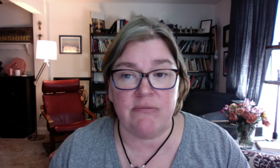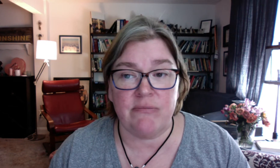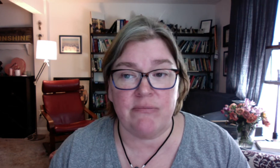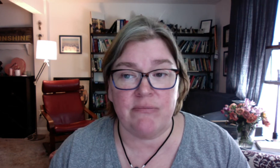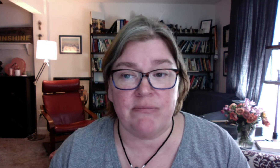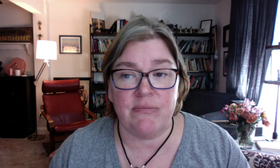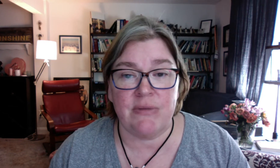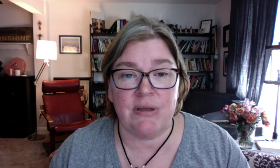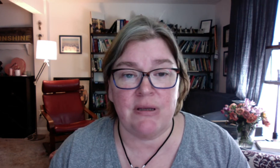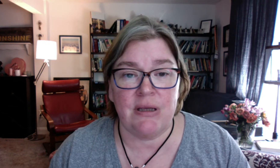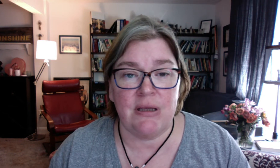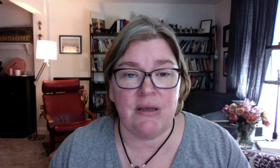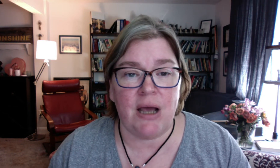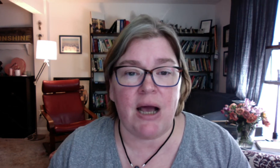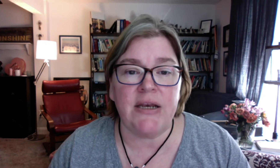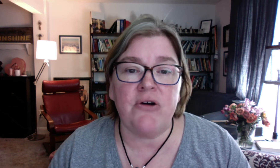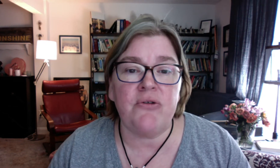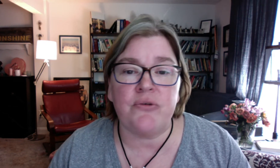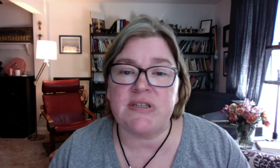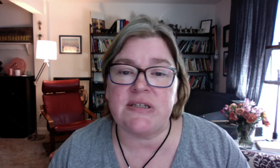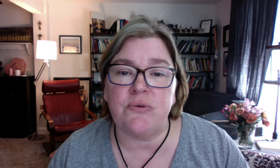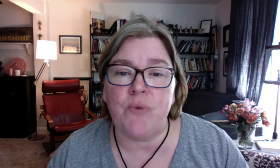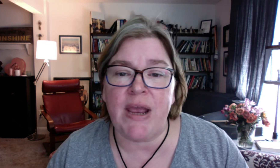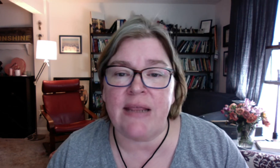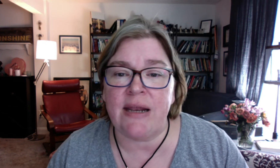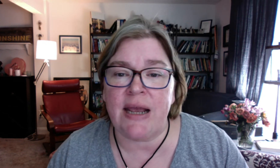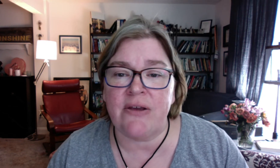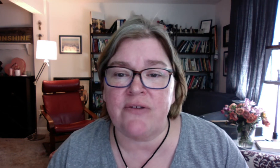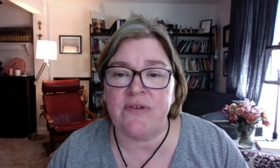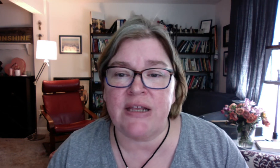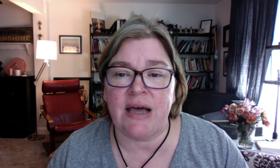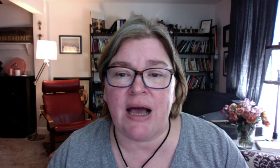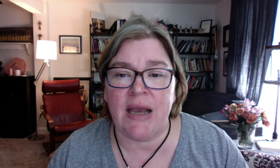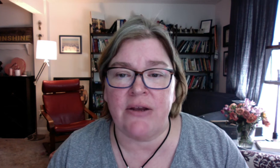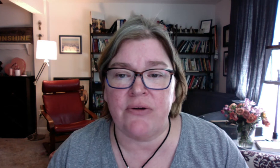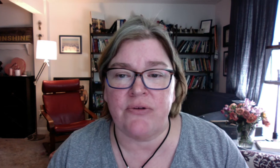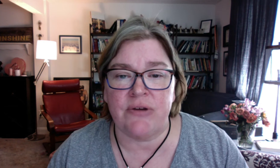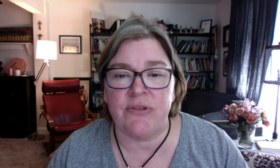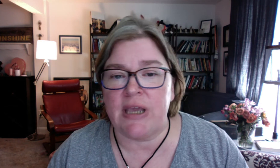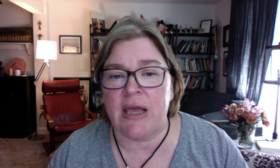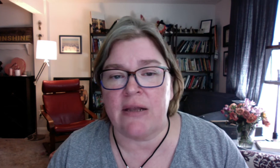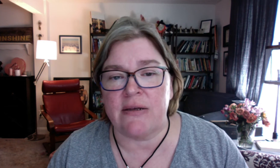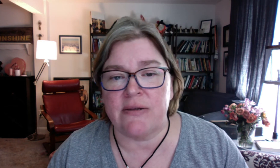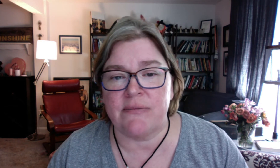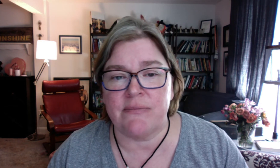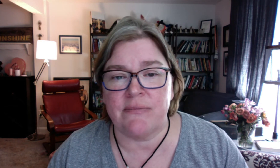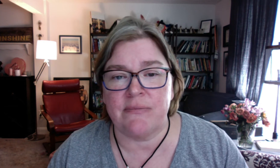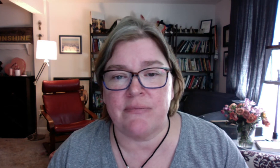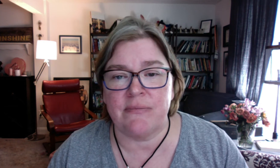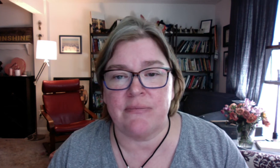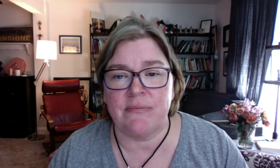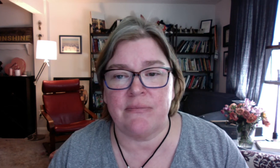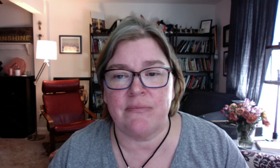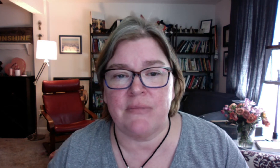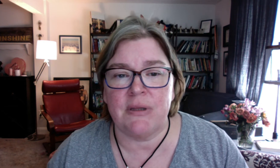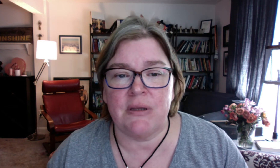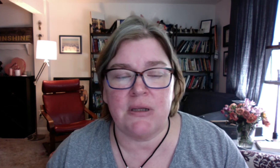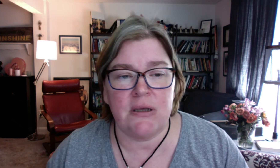sounded. I know there was no way that I could have hit the high note near the end.